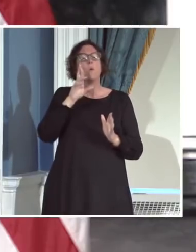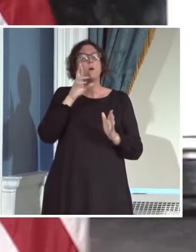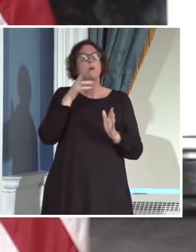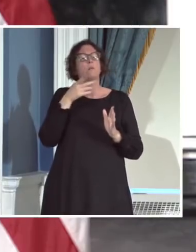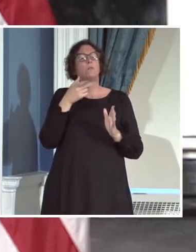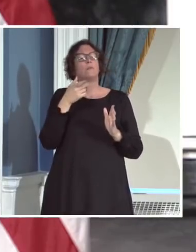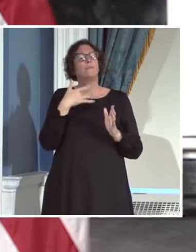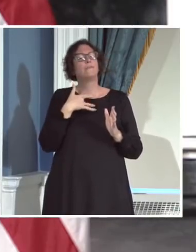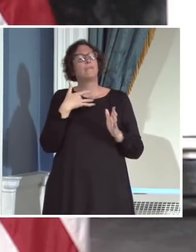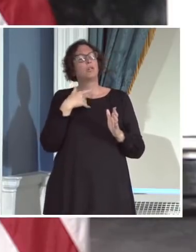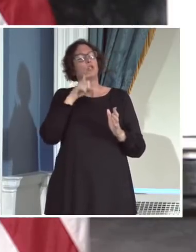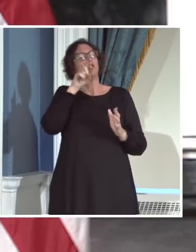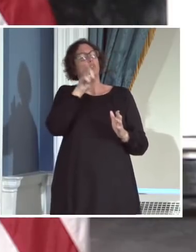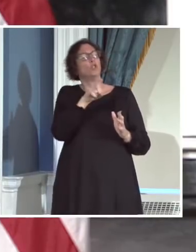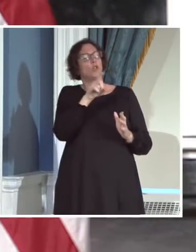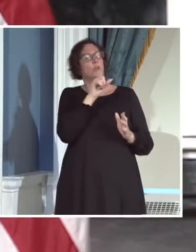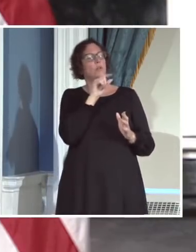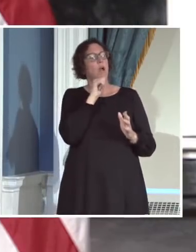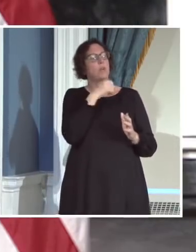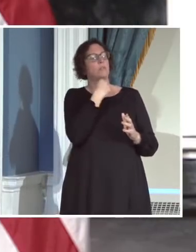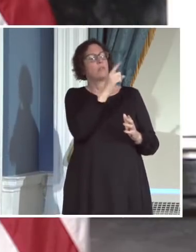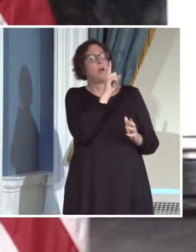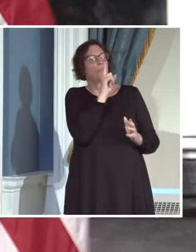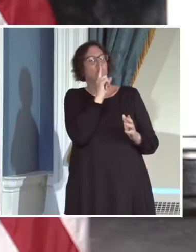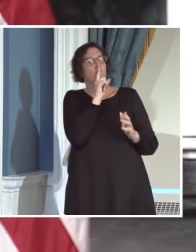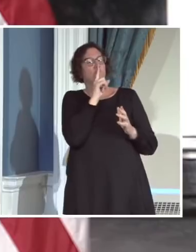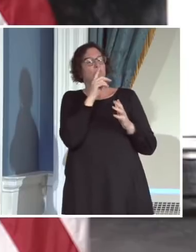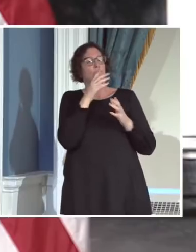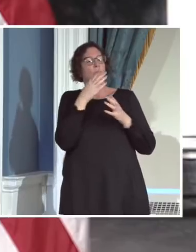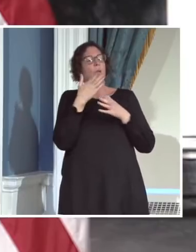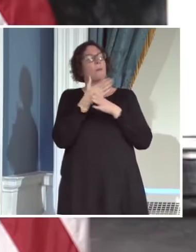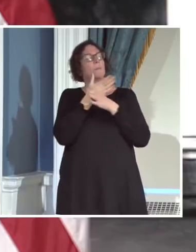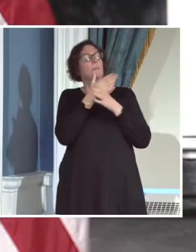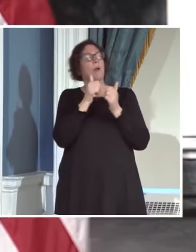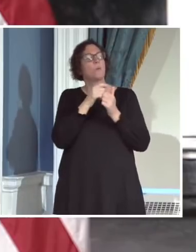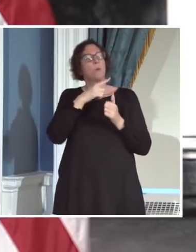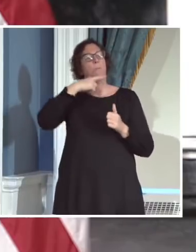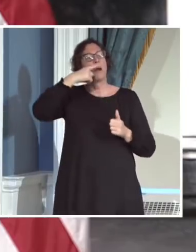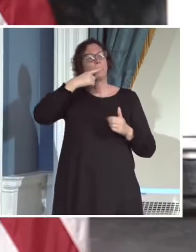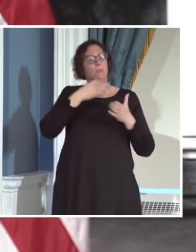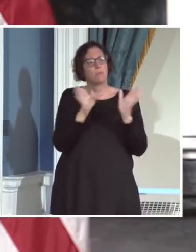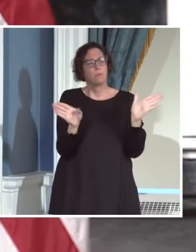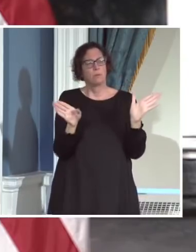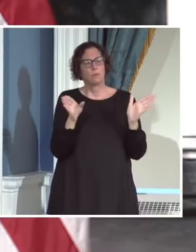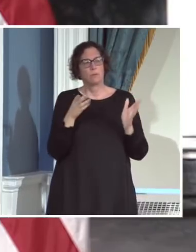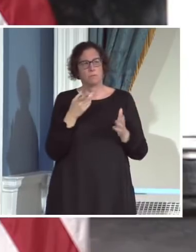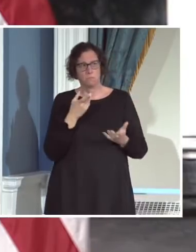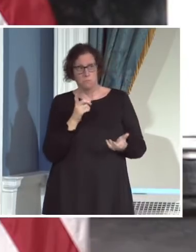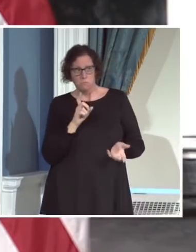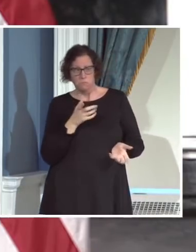the underlying question, I obviously disagree with your wording, but the underlying question is a very powerful one.